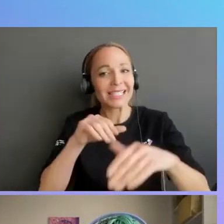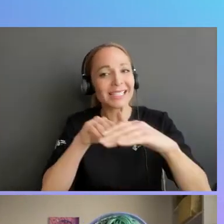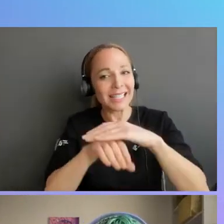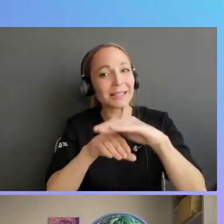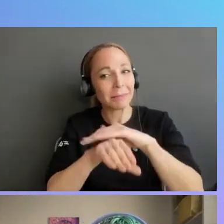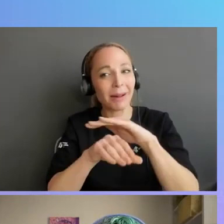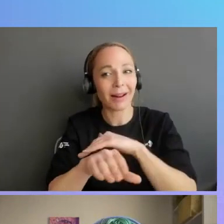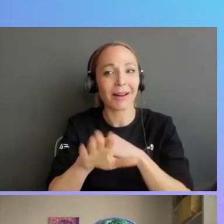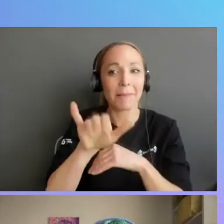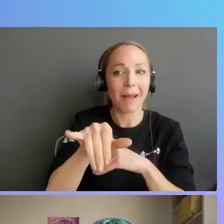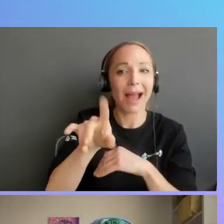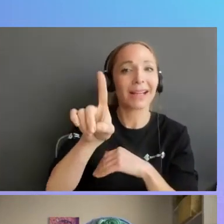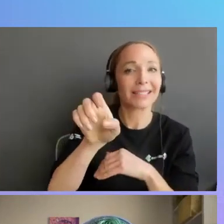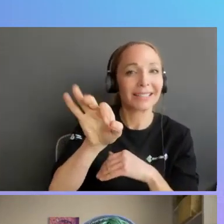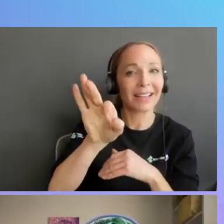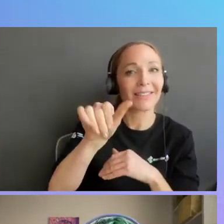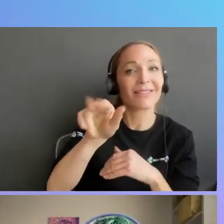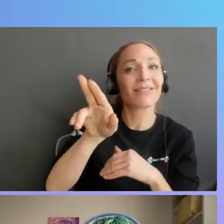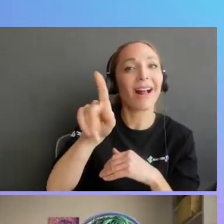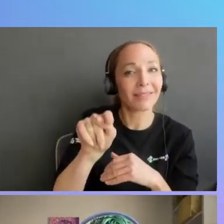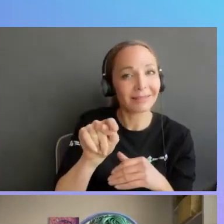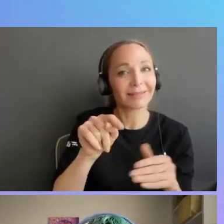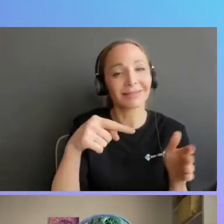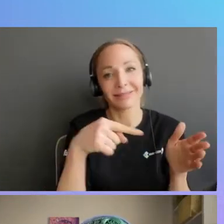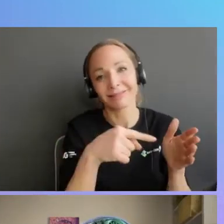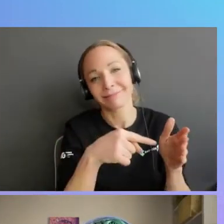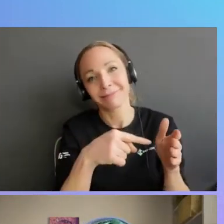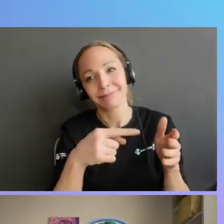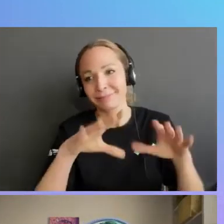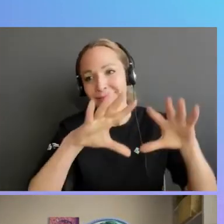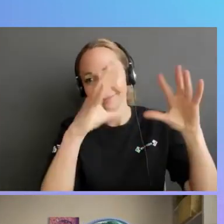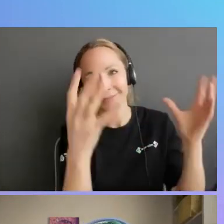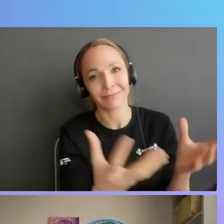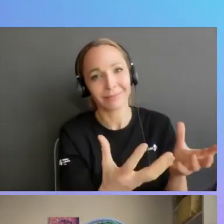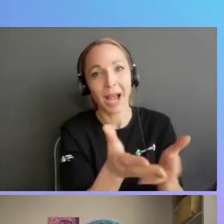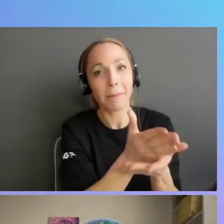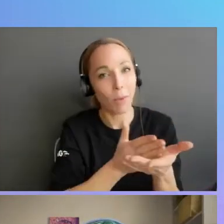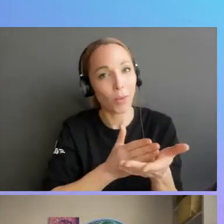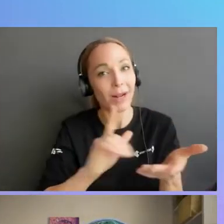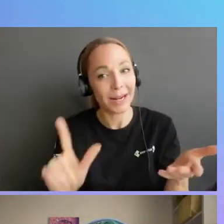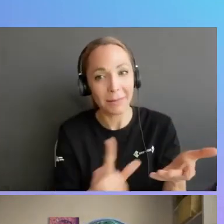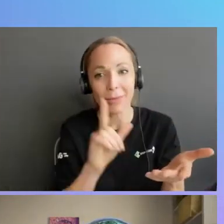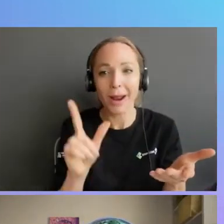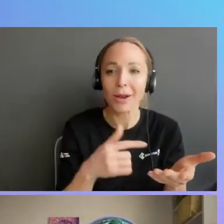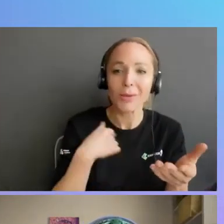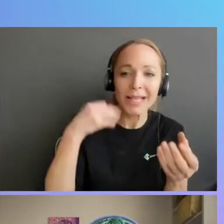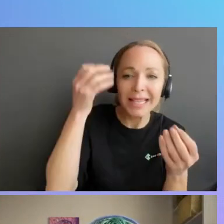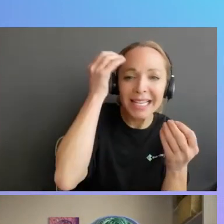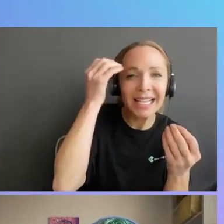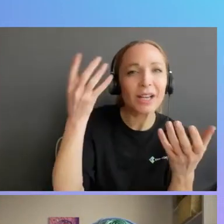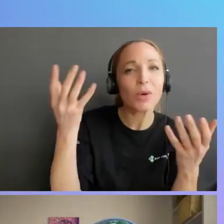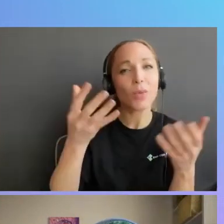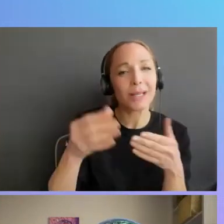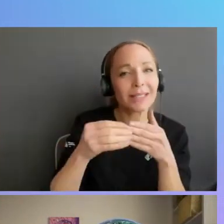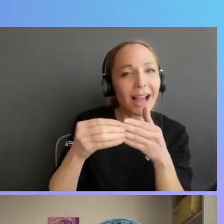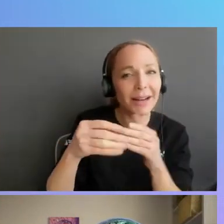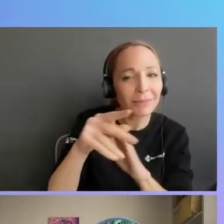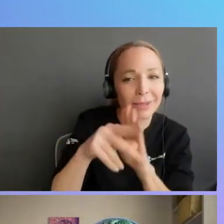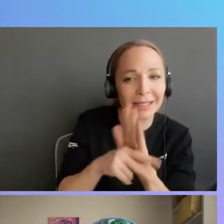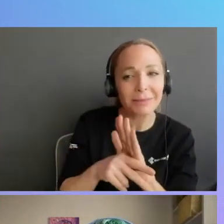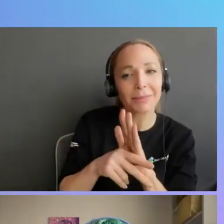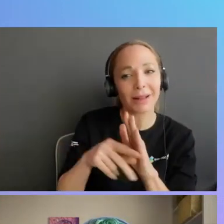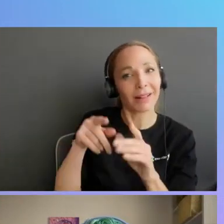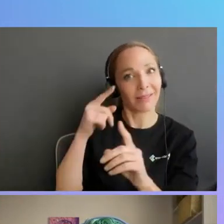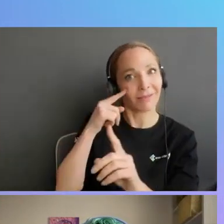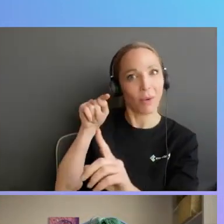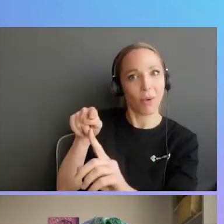component configurations that would cause inaccessible code. Another thing that we do is handle things for the user or for the